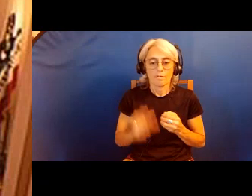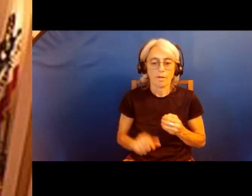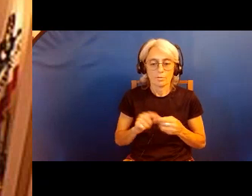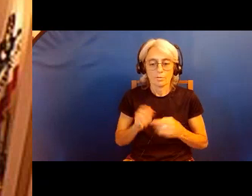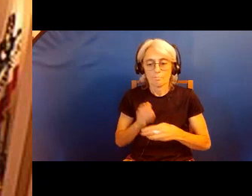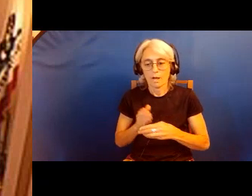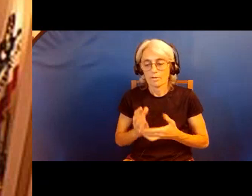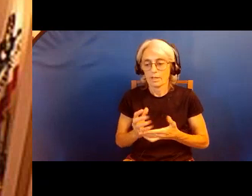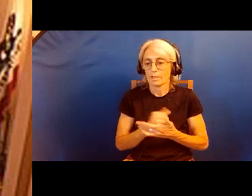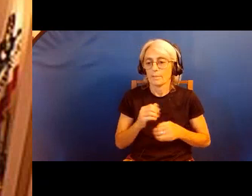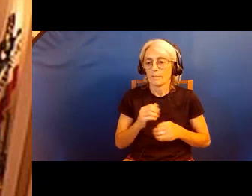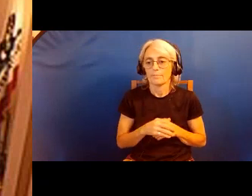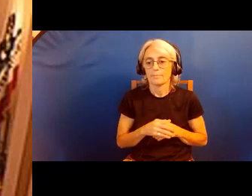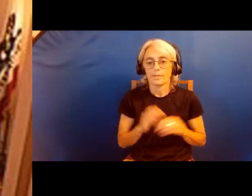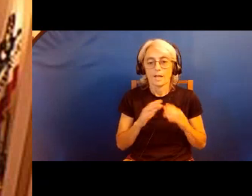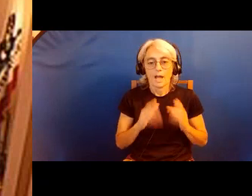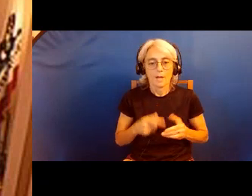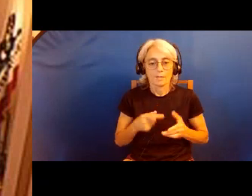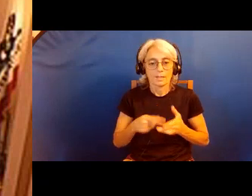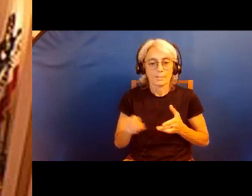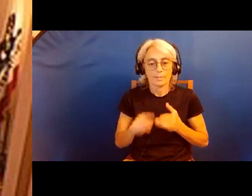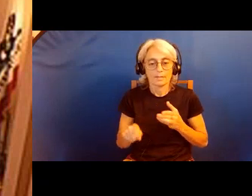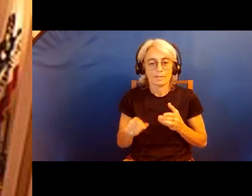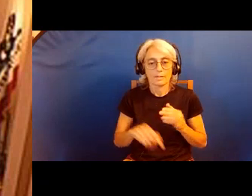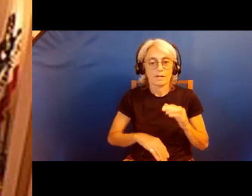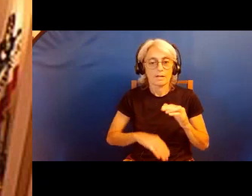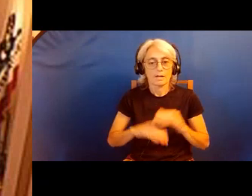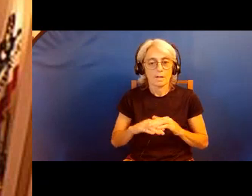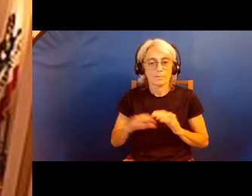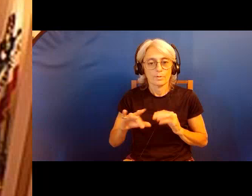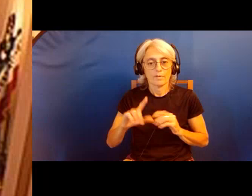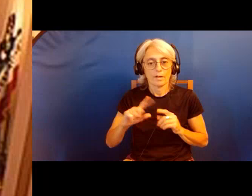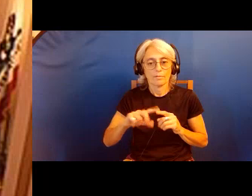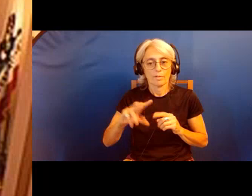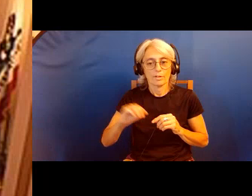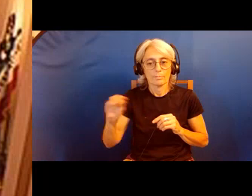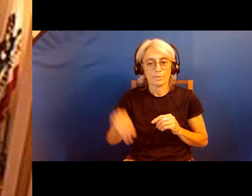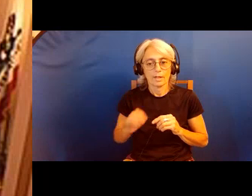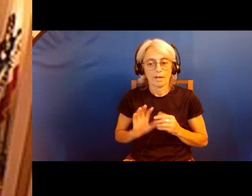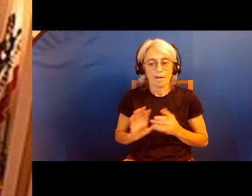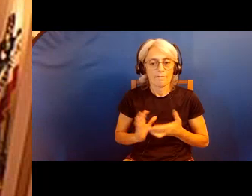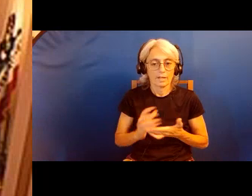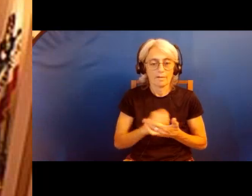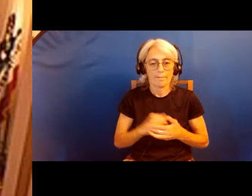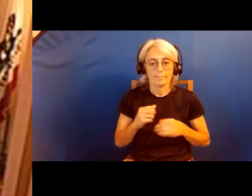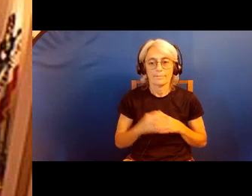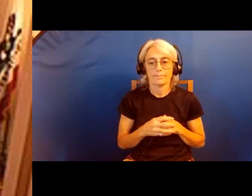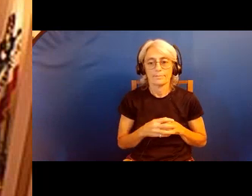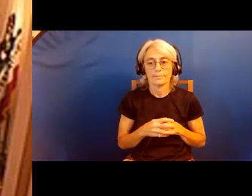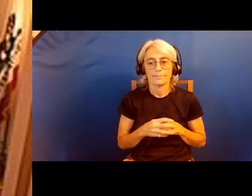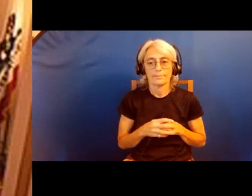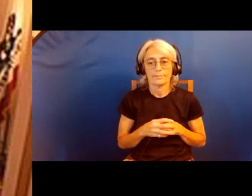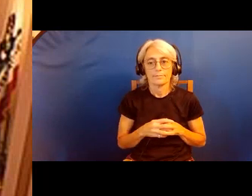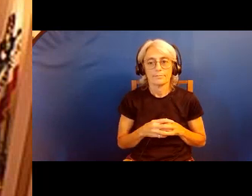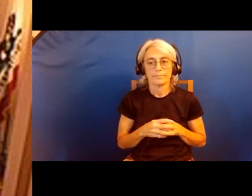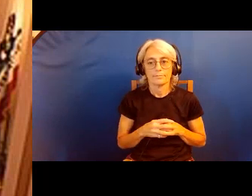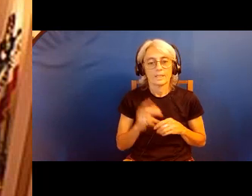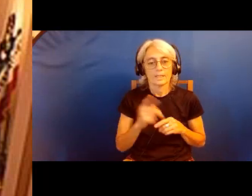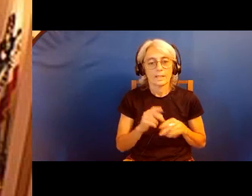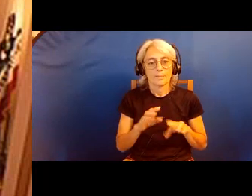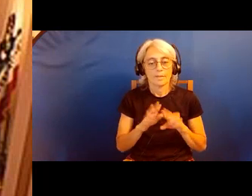housing expenses not to exceed 25 or 30% of household income. The department is to hold the offer open for a reasonable